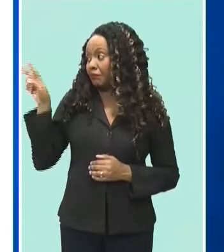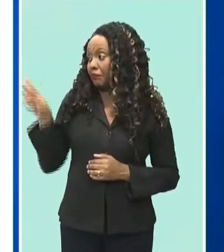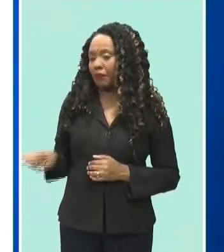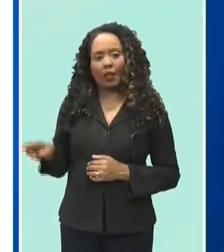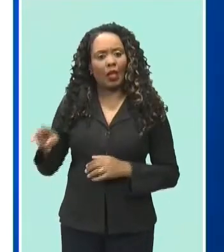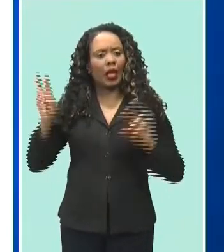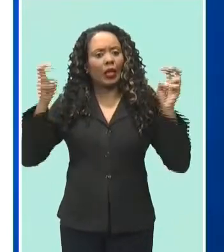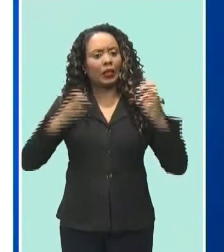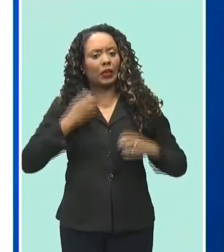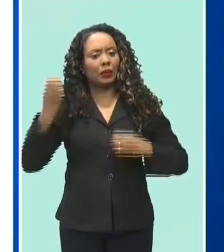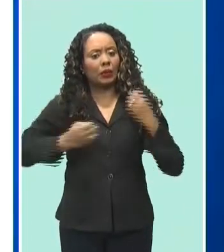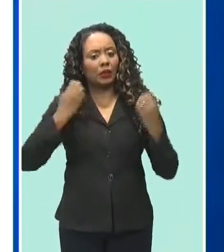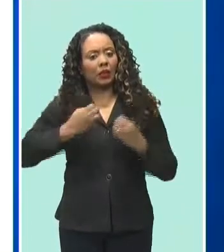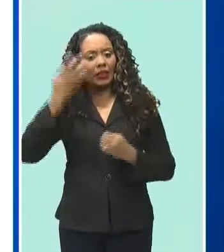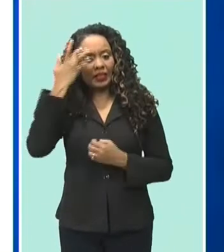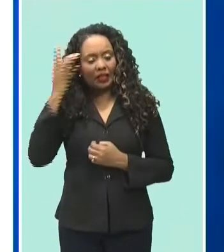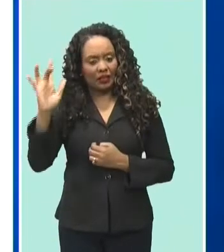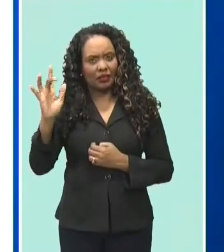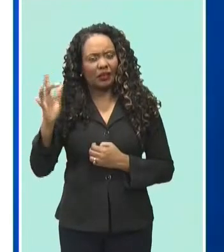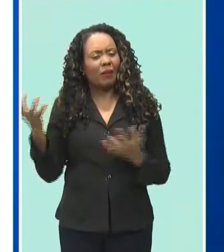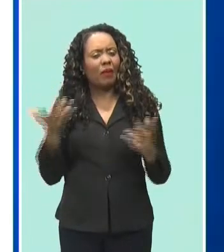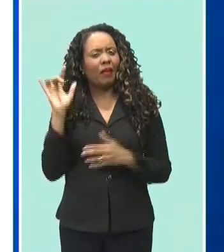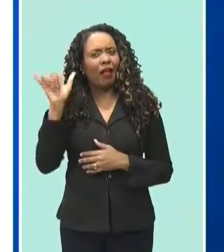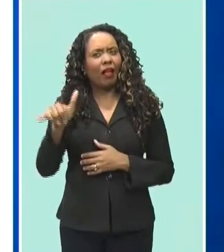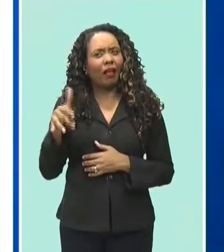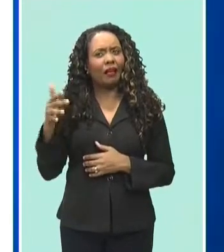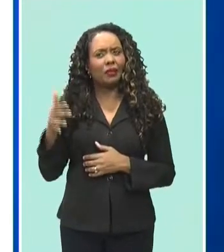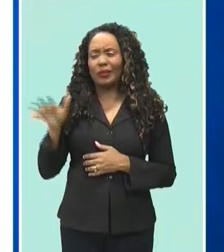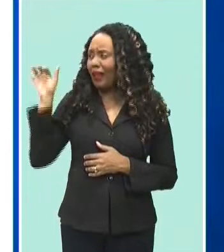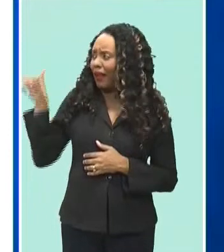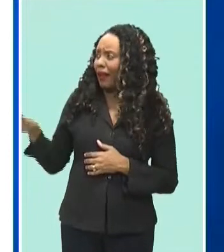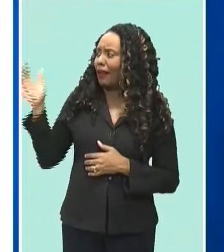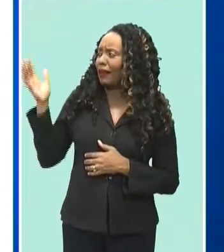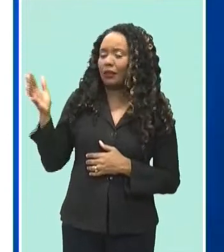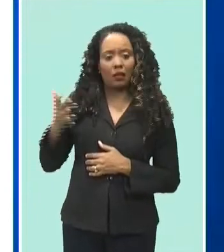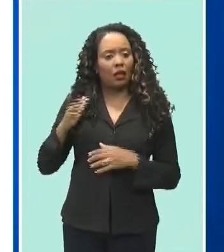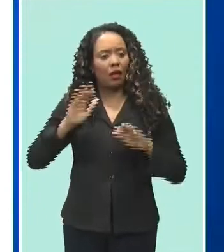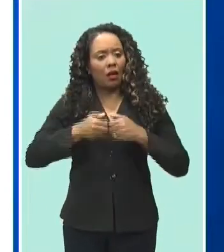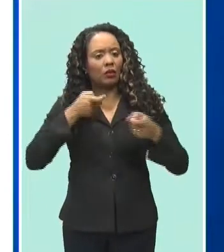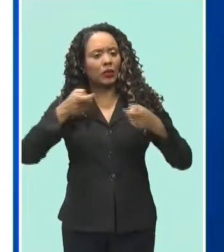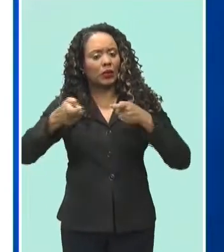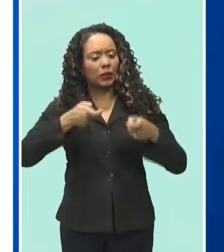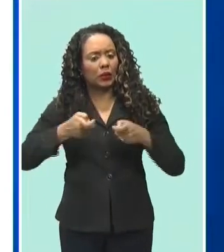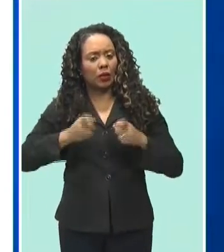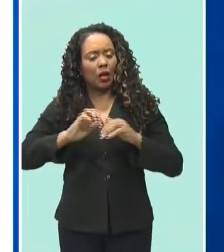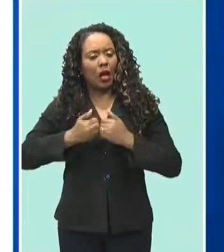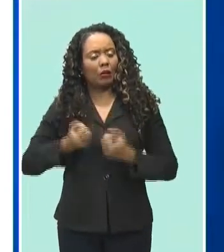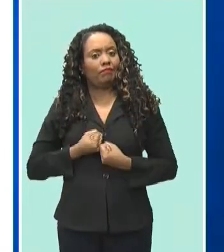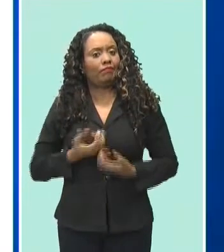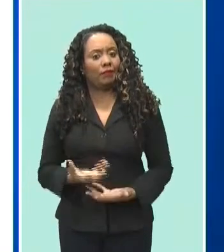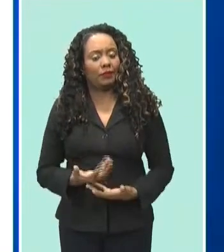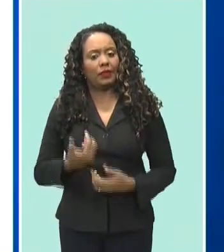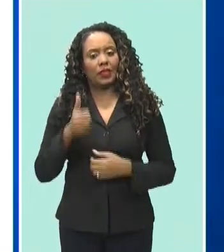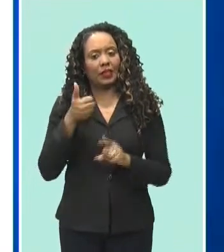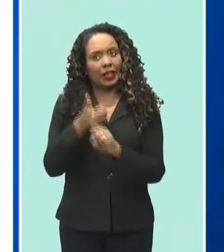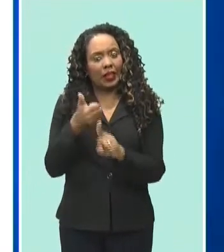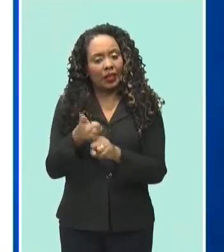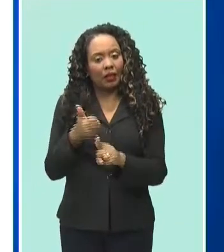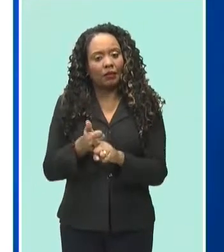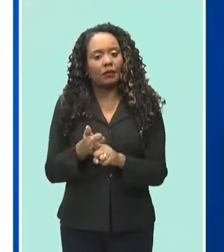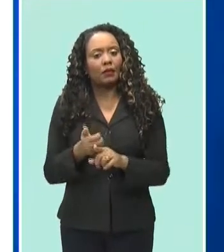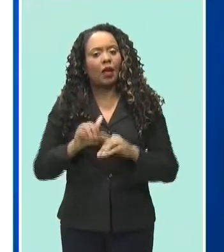Emotional intelligence is defined as the capacity to be aware of, control, and express one's emotions, and to